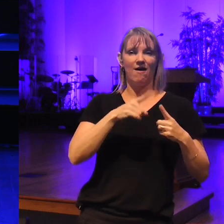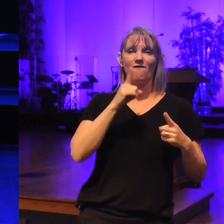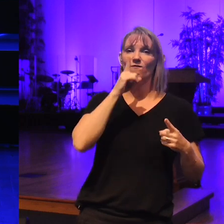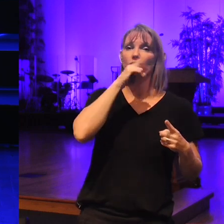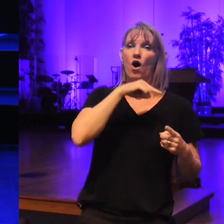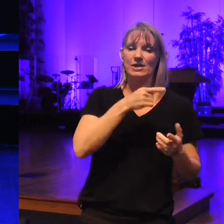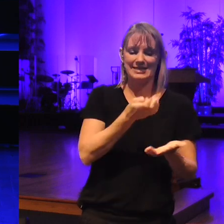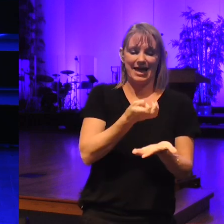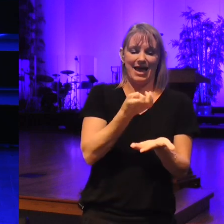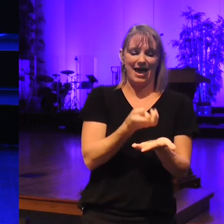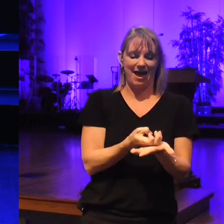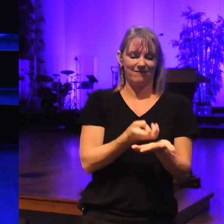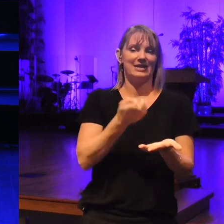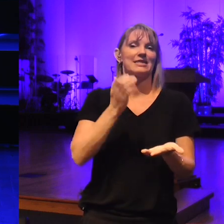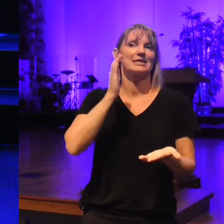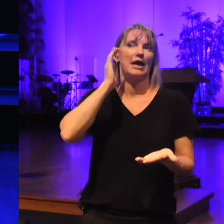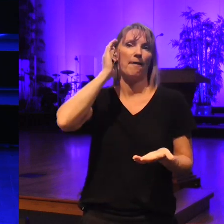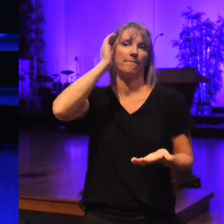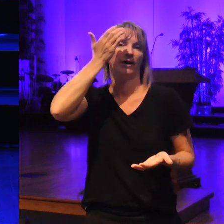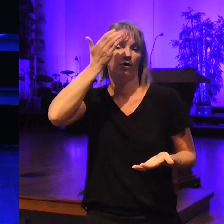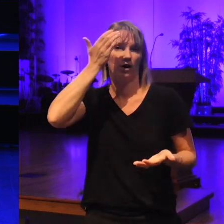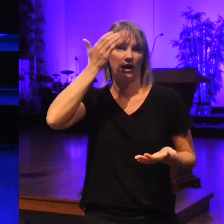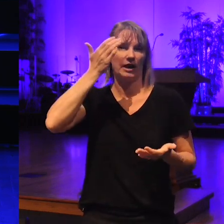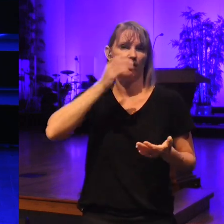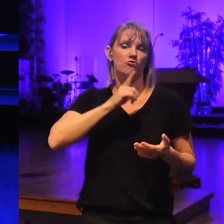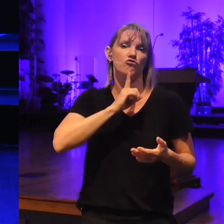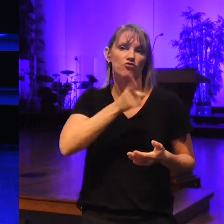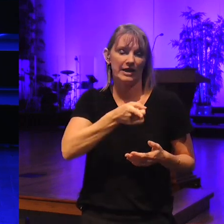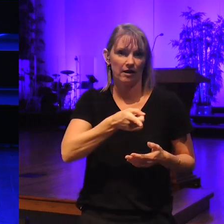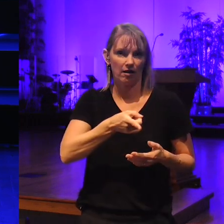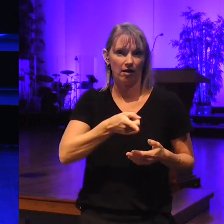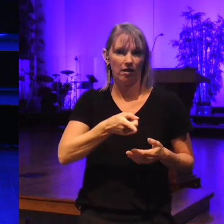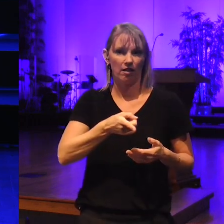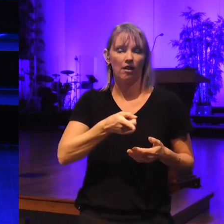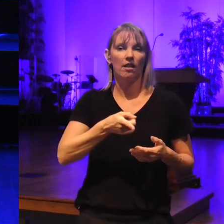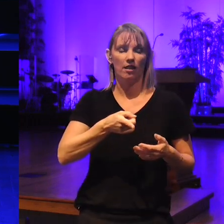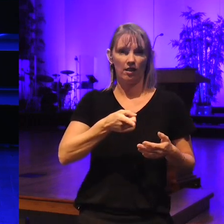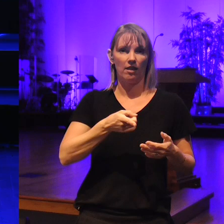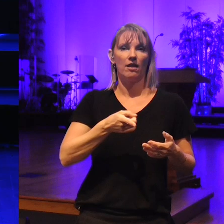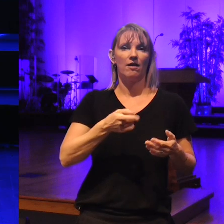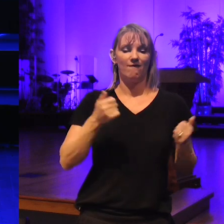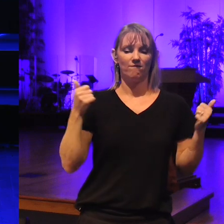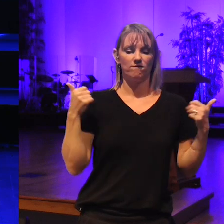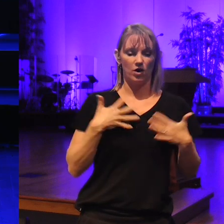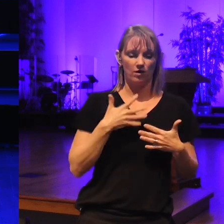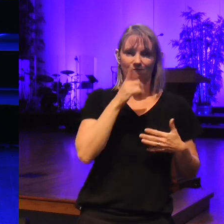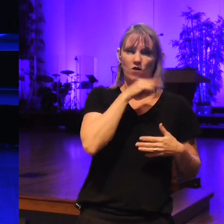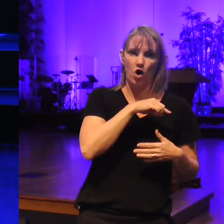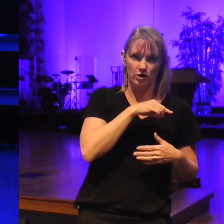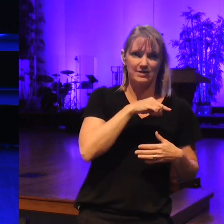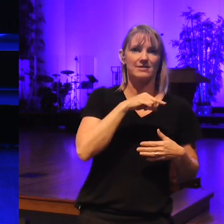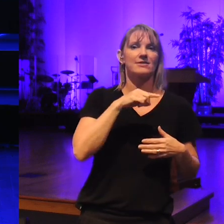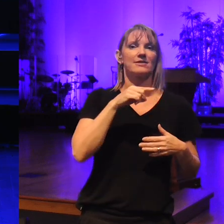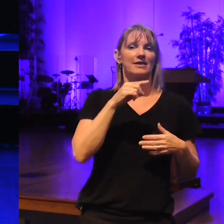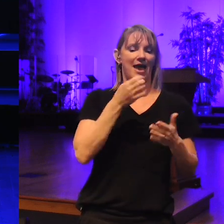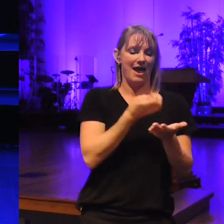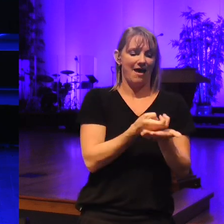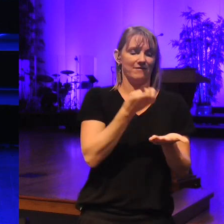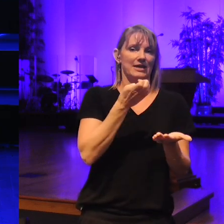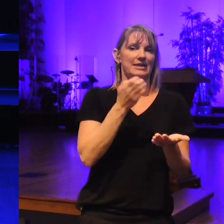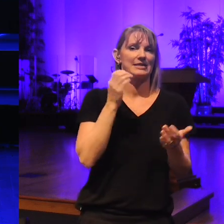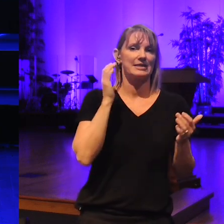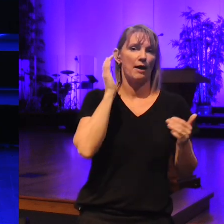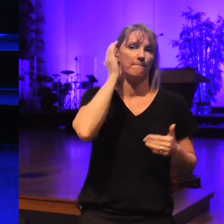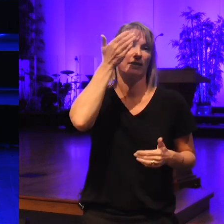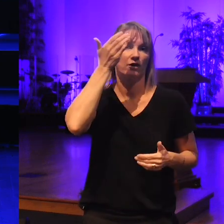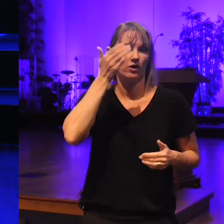false evidence appearing real. False evidence appearing real. But it's so easy to get